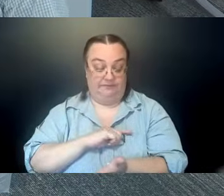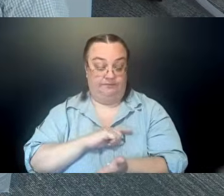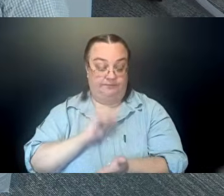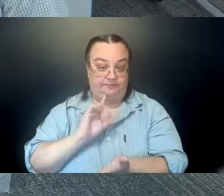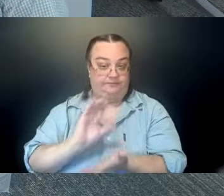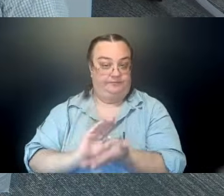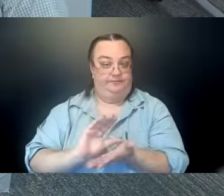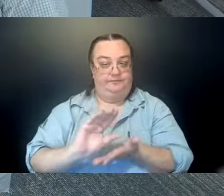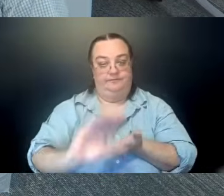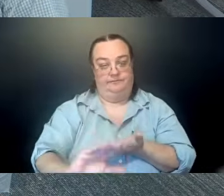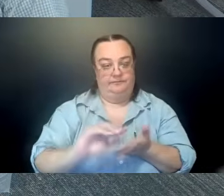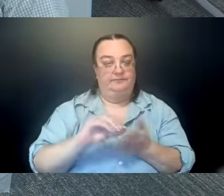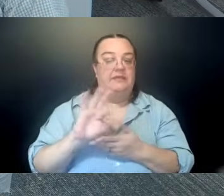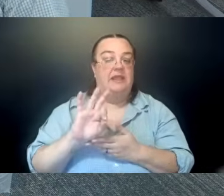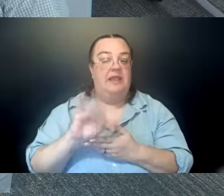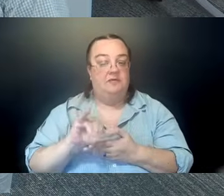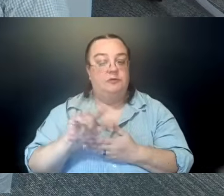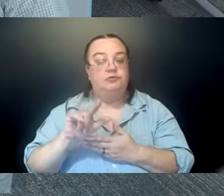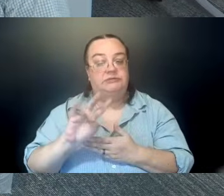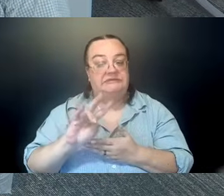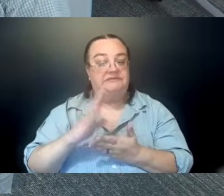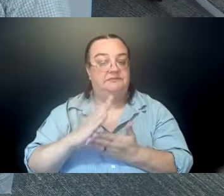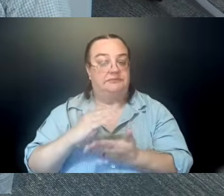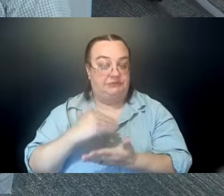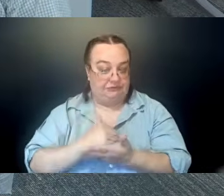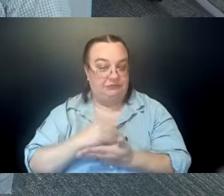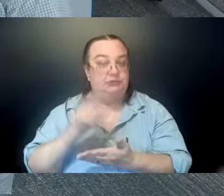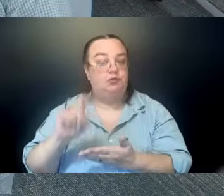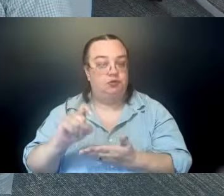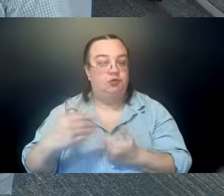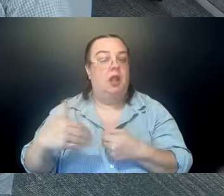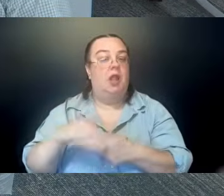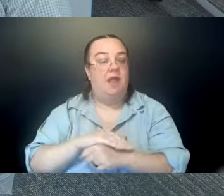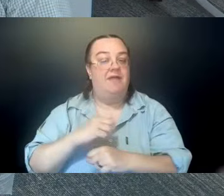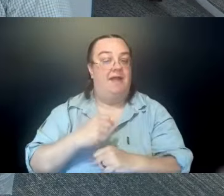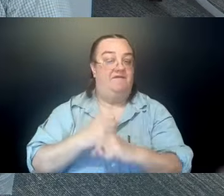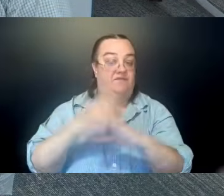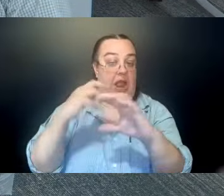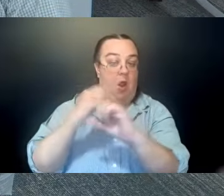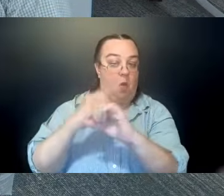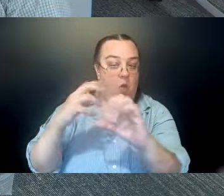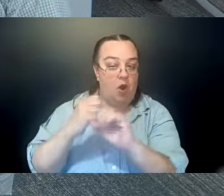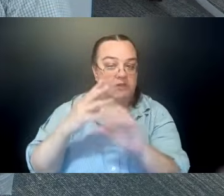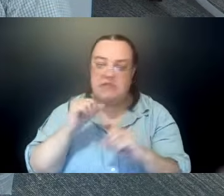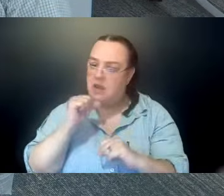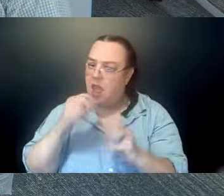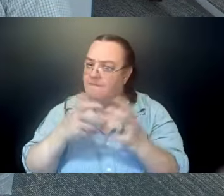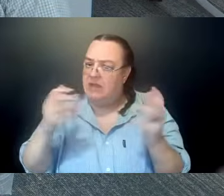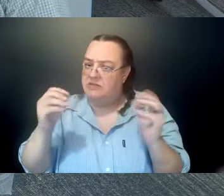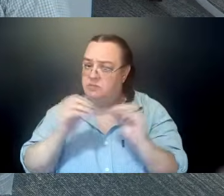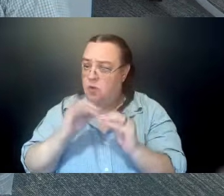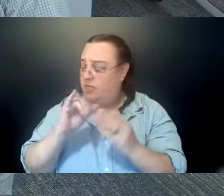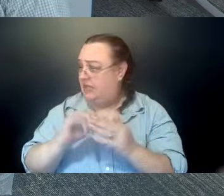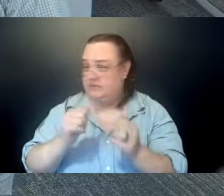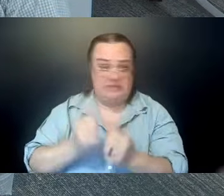allocating in the FY27 budget should cover the fireworks and not much more. Is that everyone's